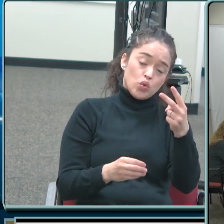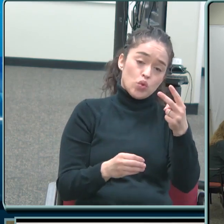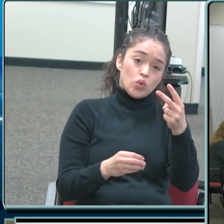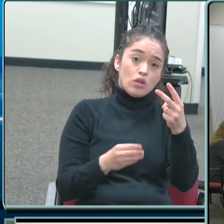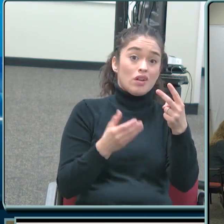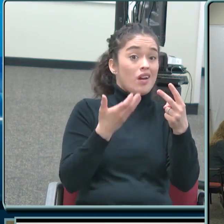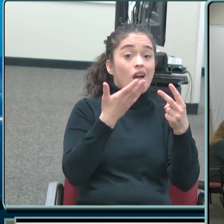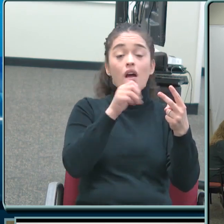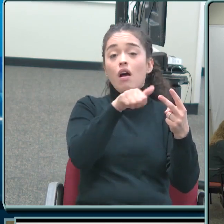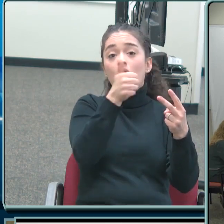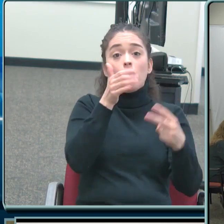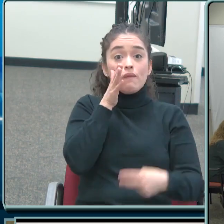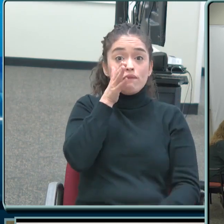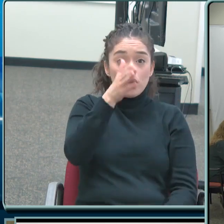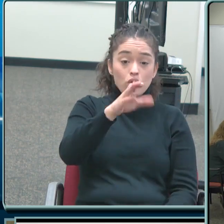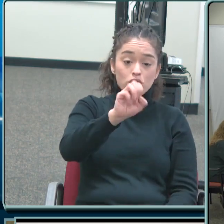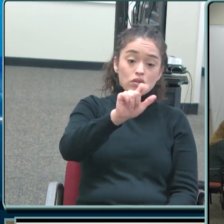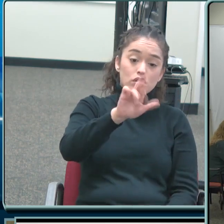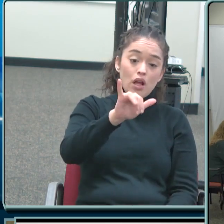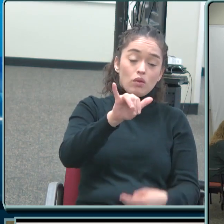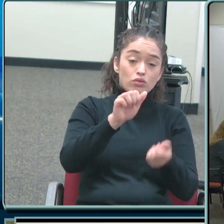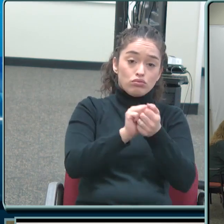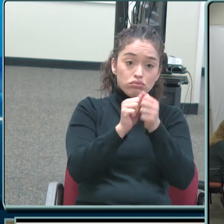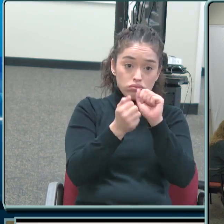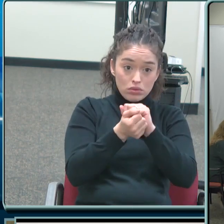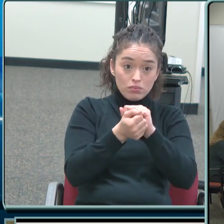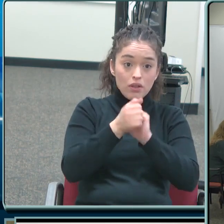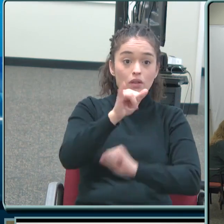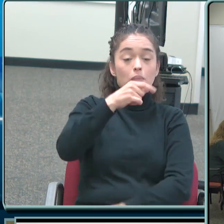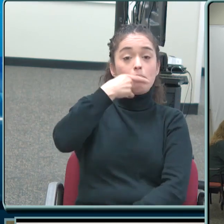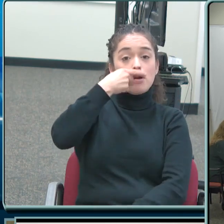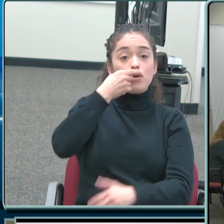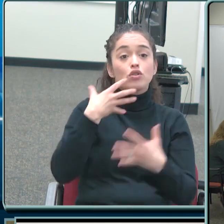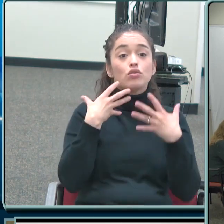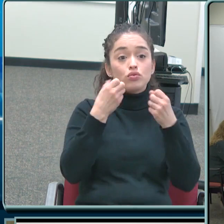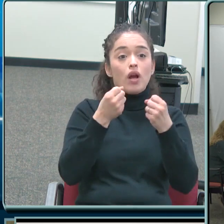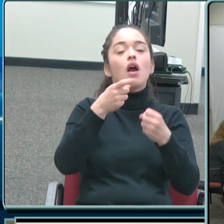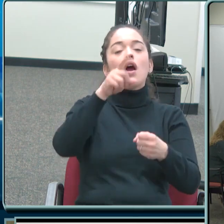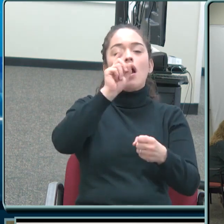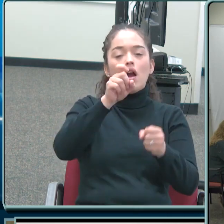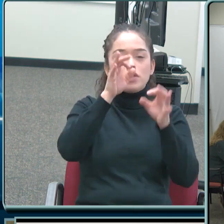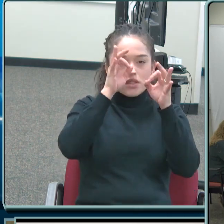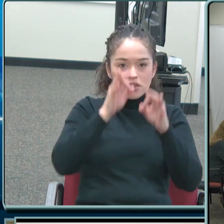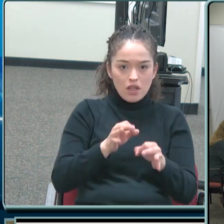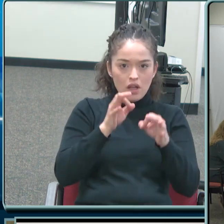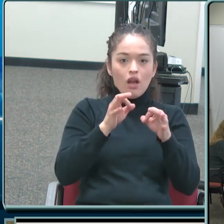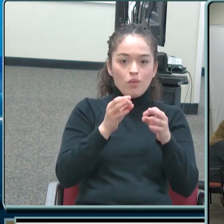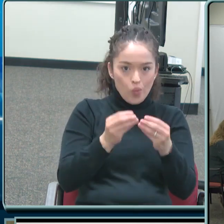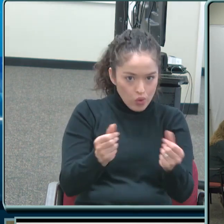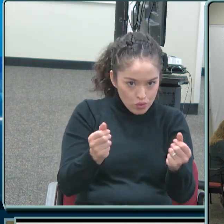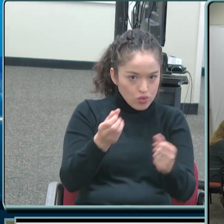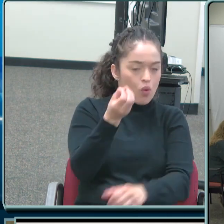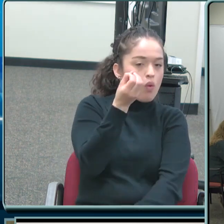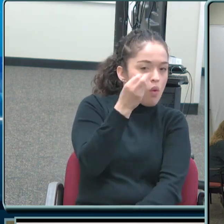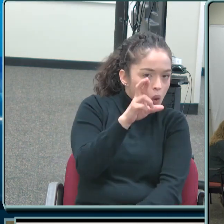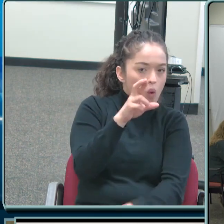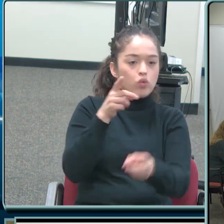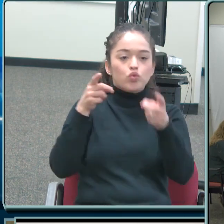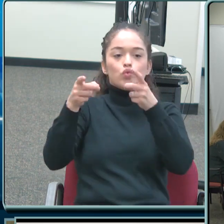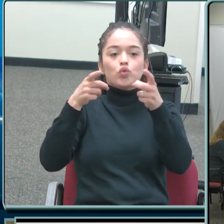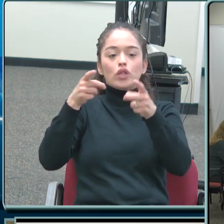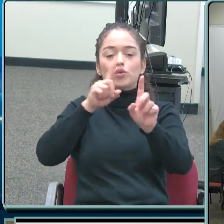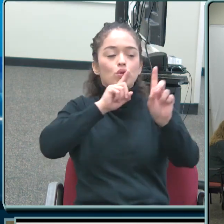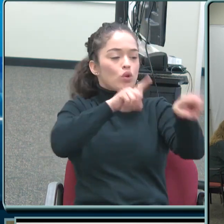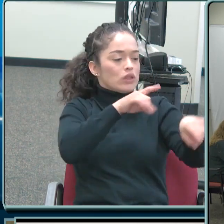any future salary adjustment for the Public Health Director position may be made by the Board of Health either by resolution or by direction given